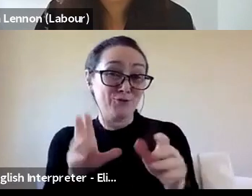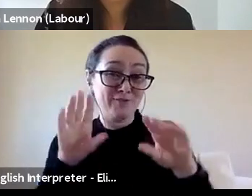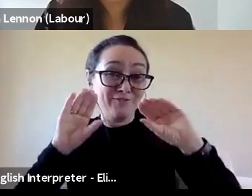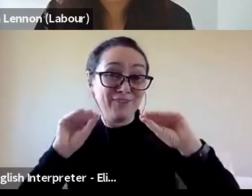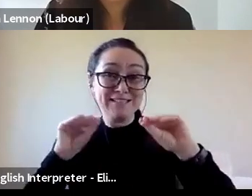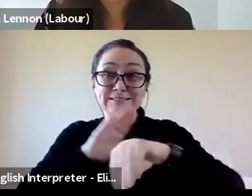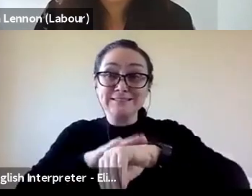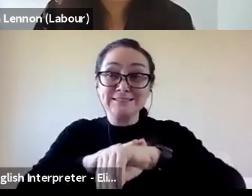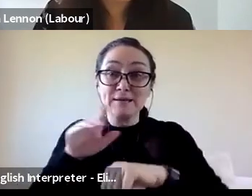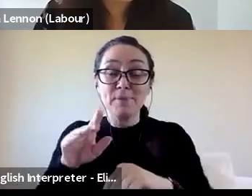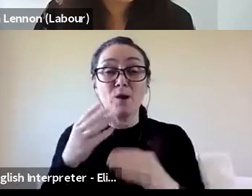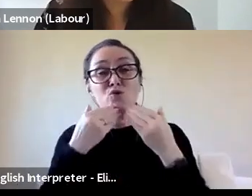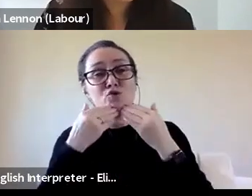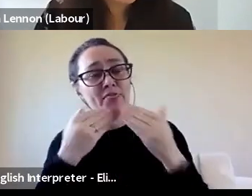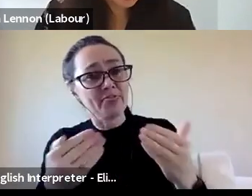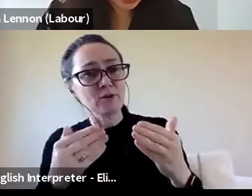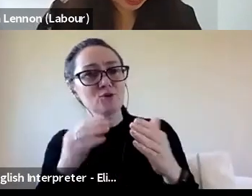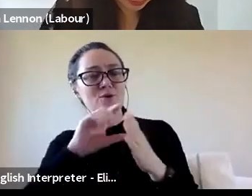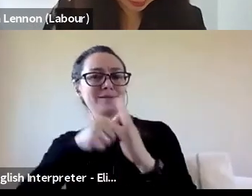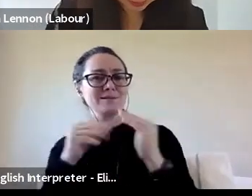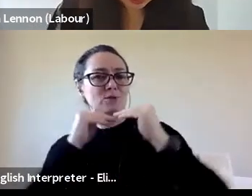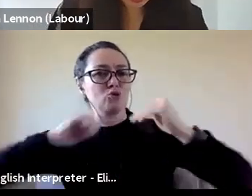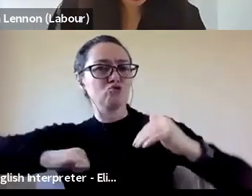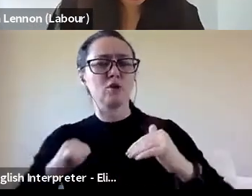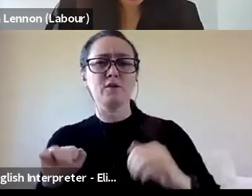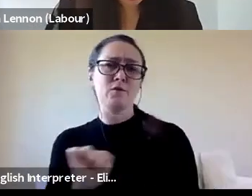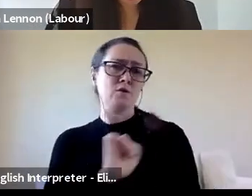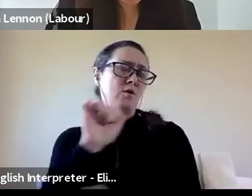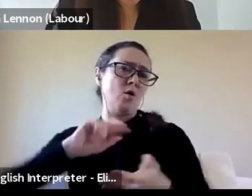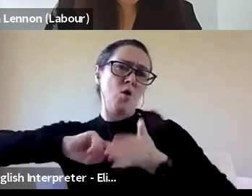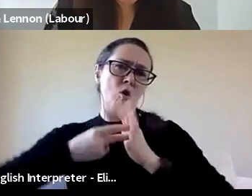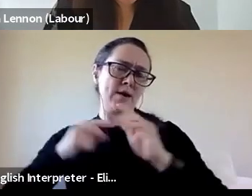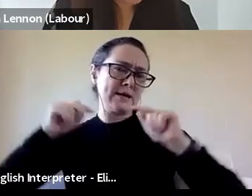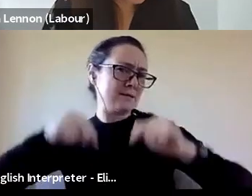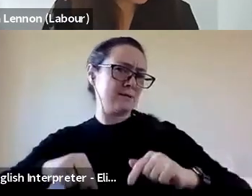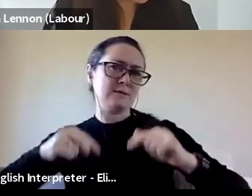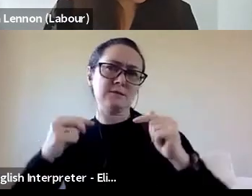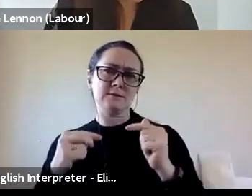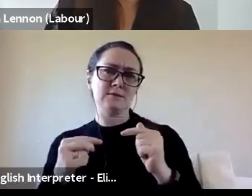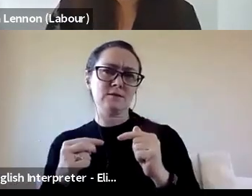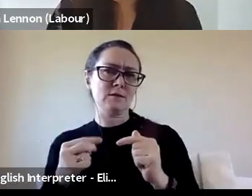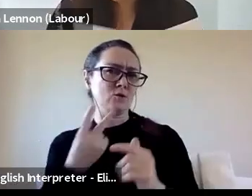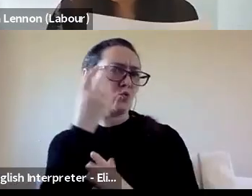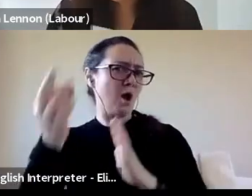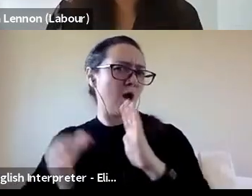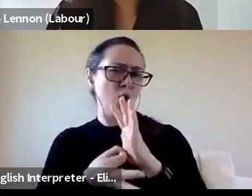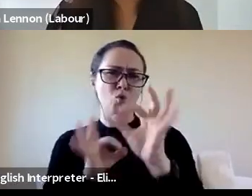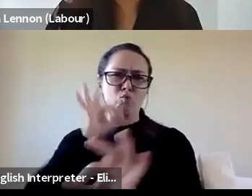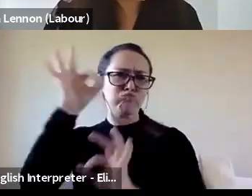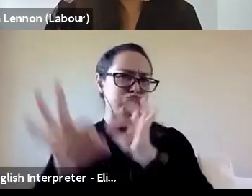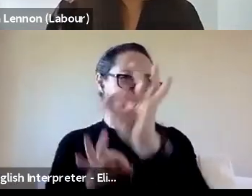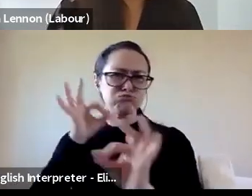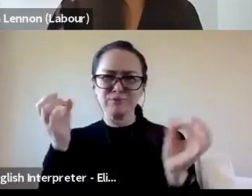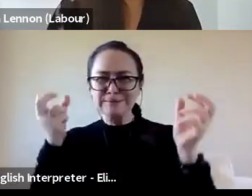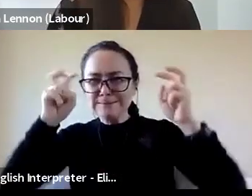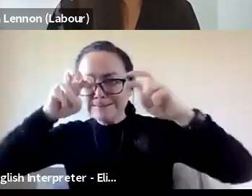thank very much Disability Equality Scotland for organising a fantastic 2 hours where we've been able to dig into